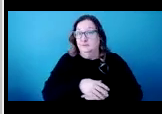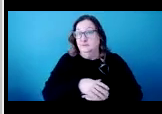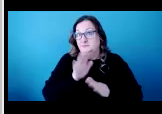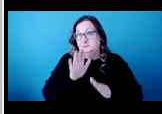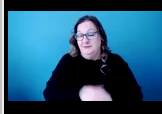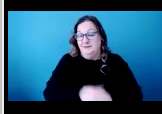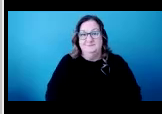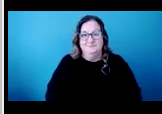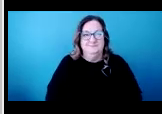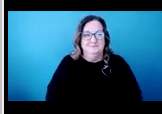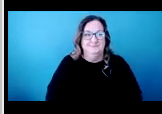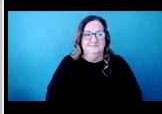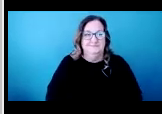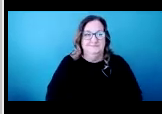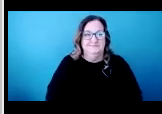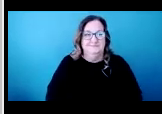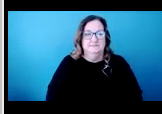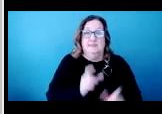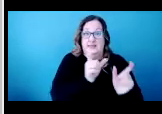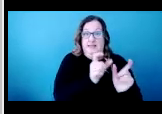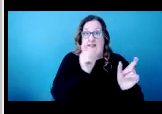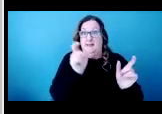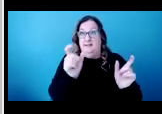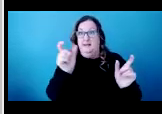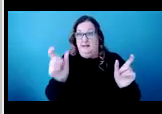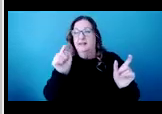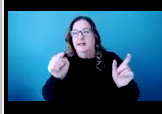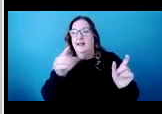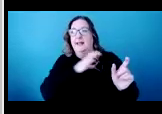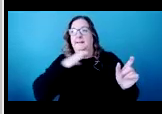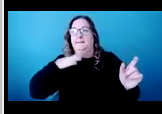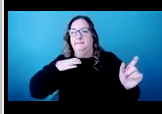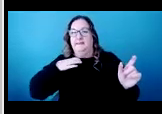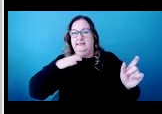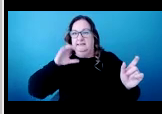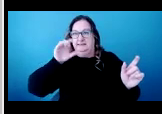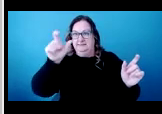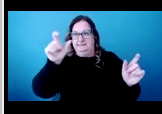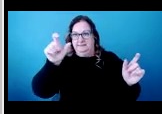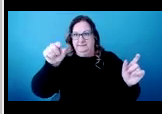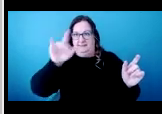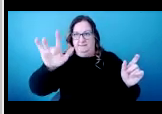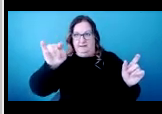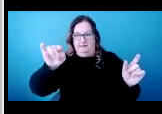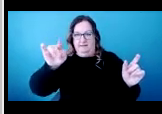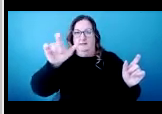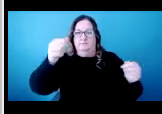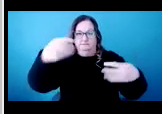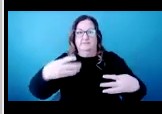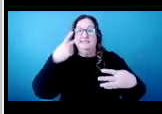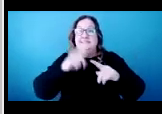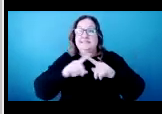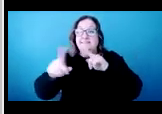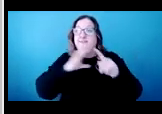resource. And then as far as committees, up here on the top in the middle, you can look at the different committees. Let's